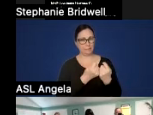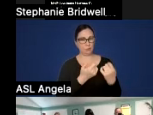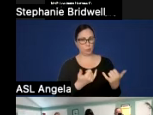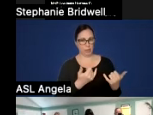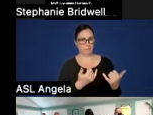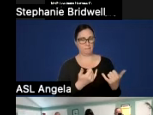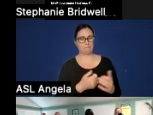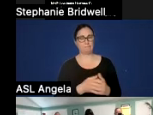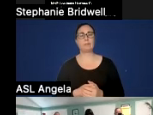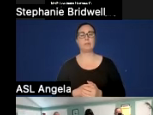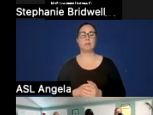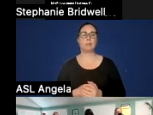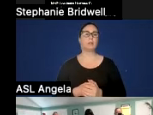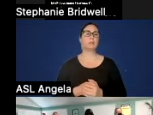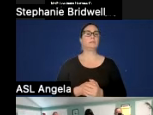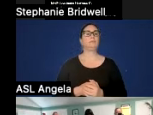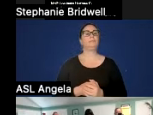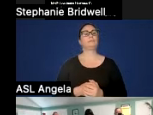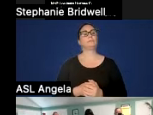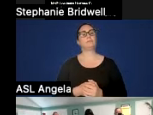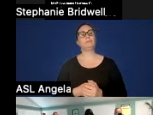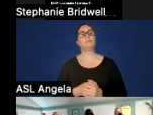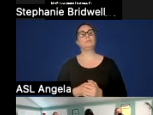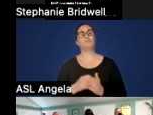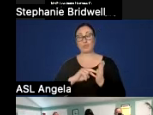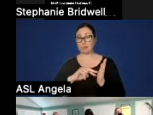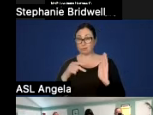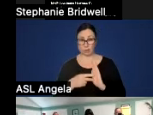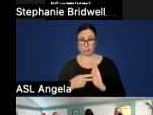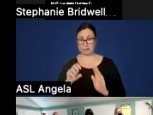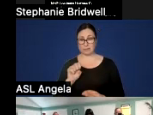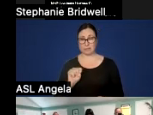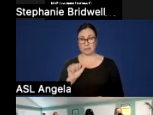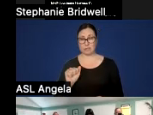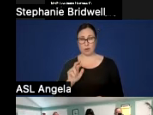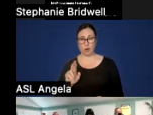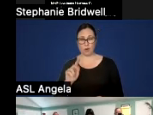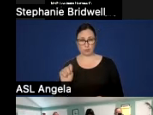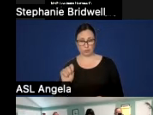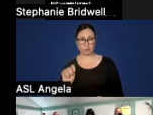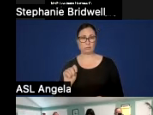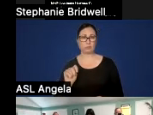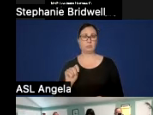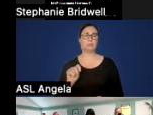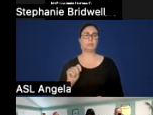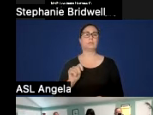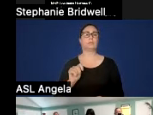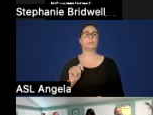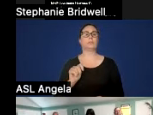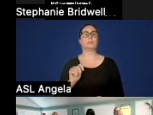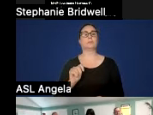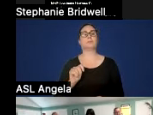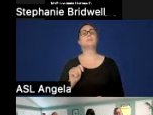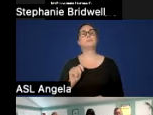So what's the purpose of a SART? besides bringing folks together and creating